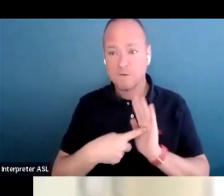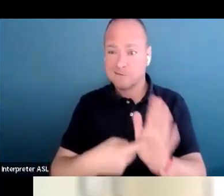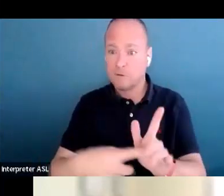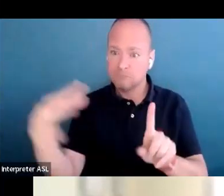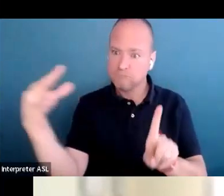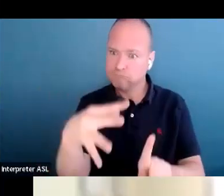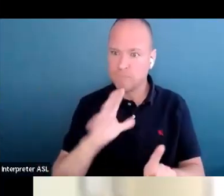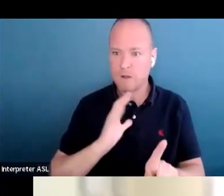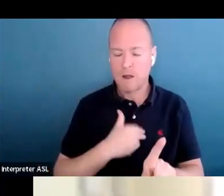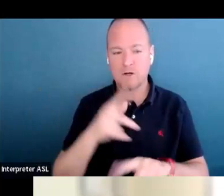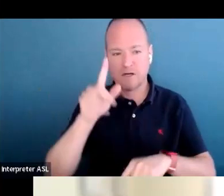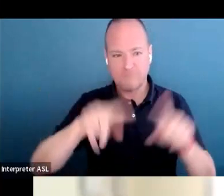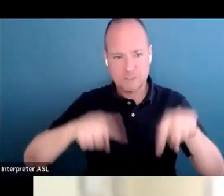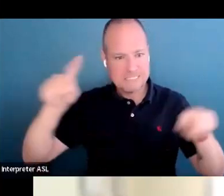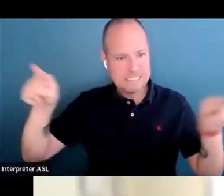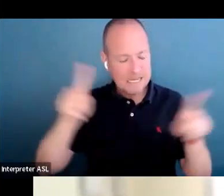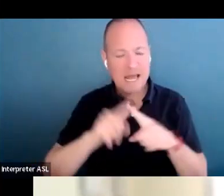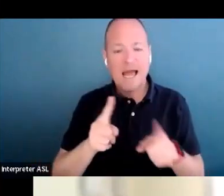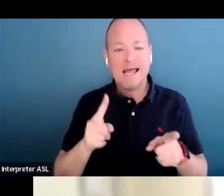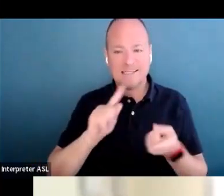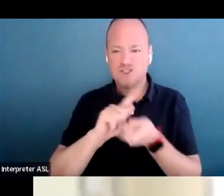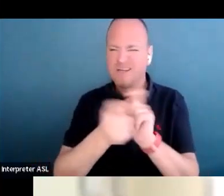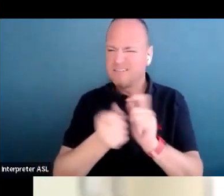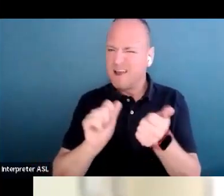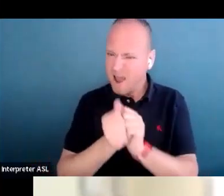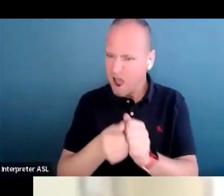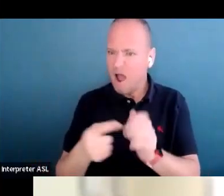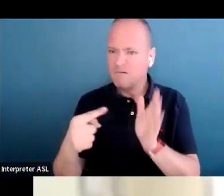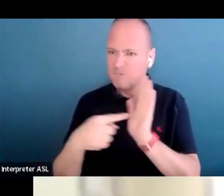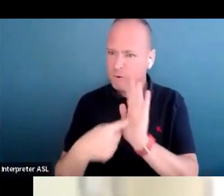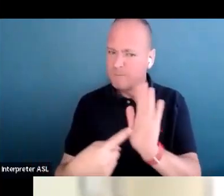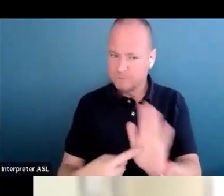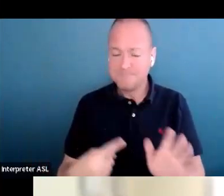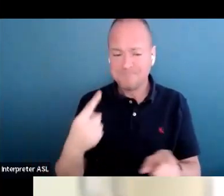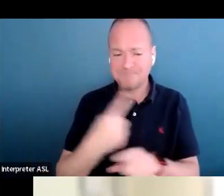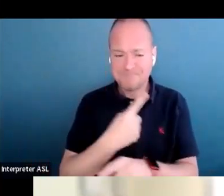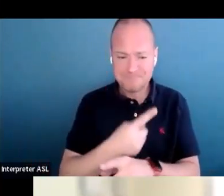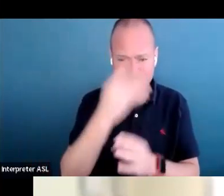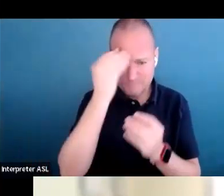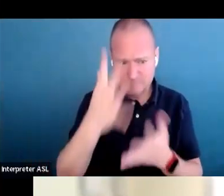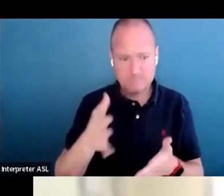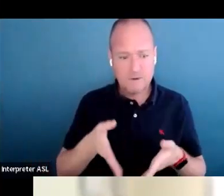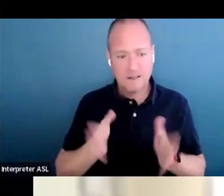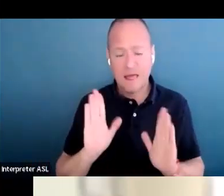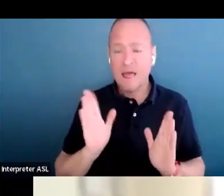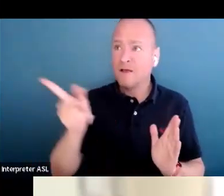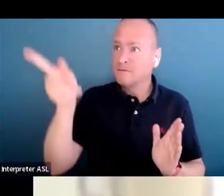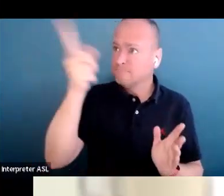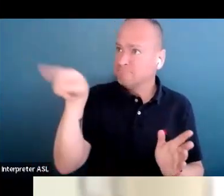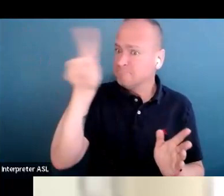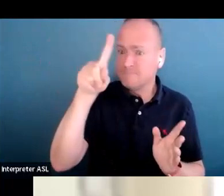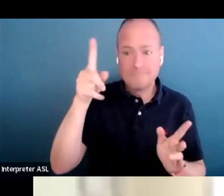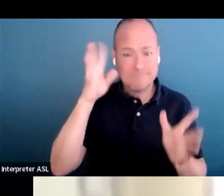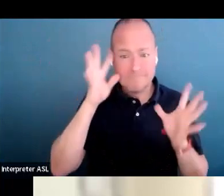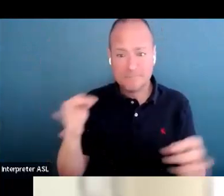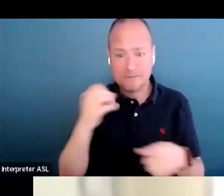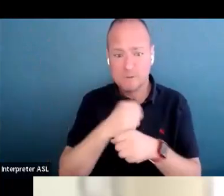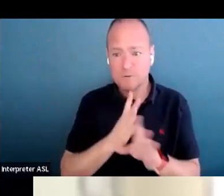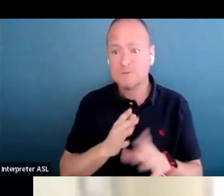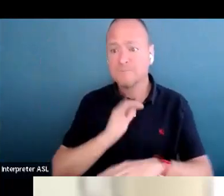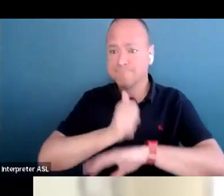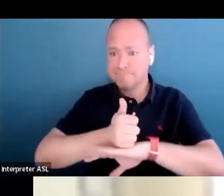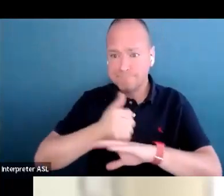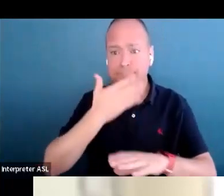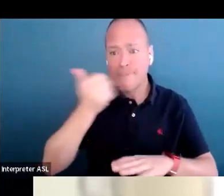begin to change how we are represented. Accurate information will allow decision makers to create better policies,